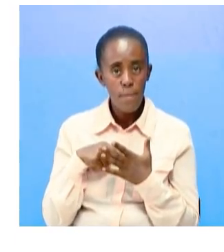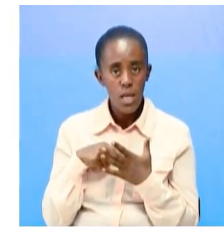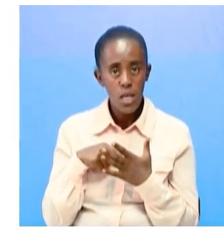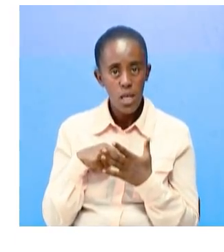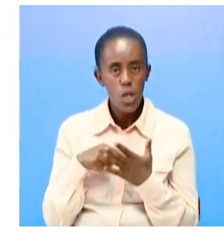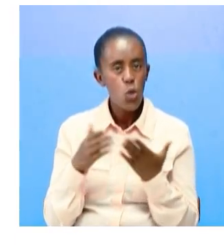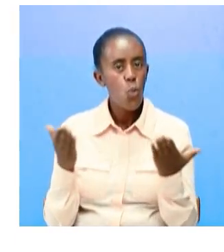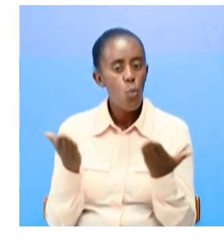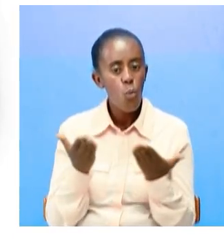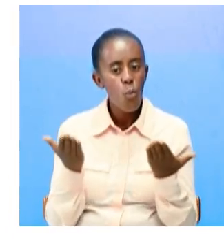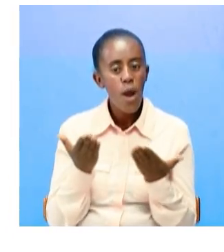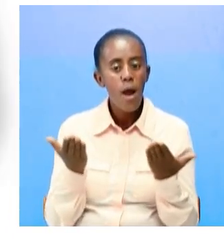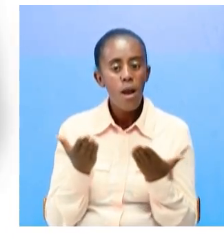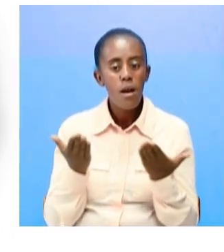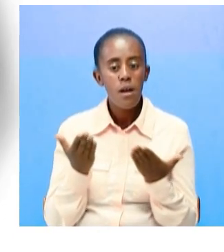where